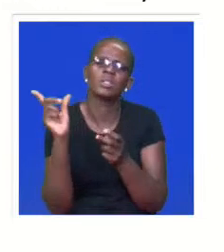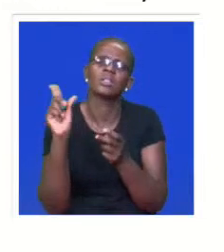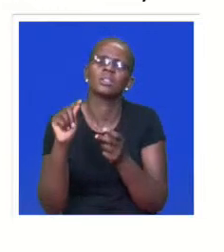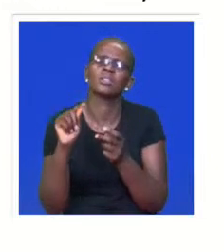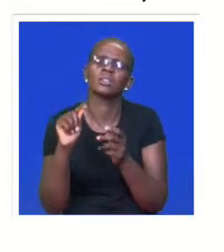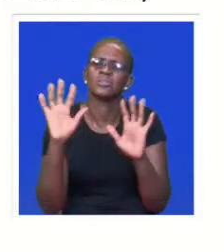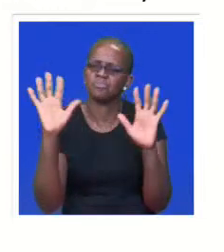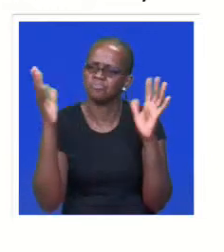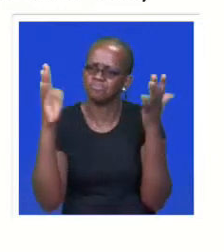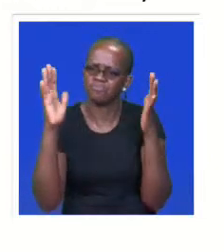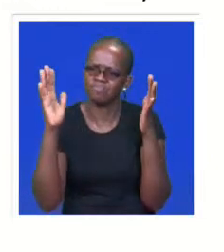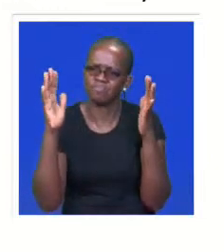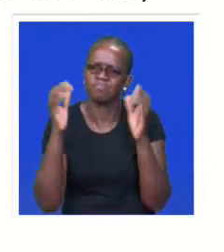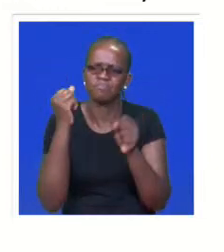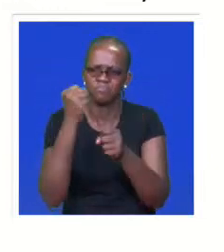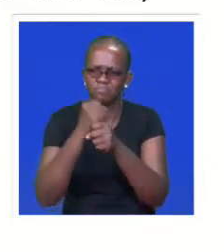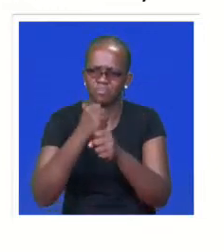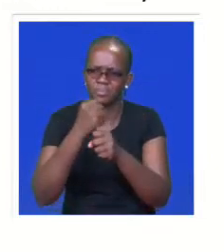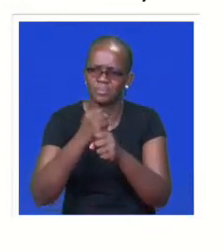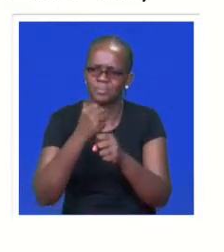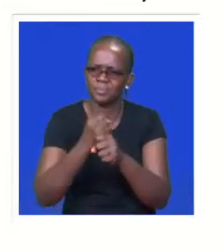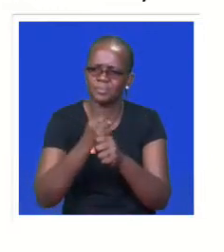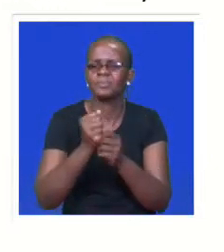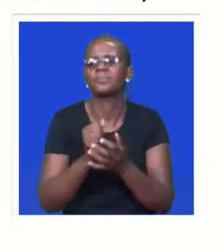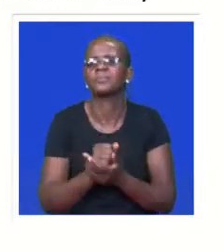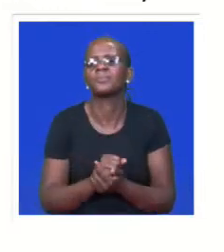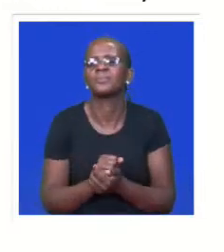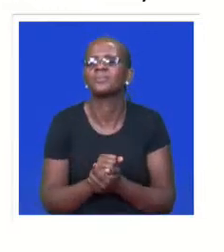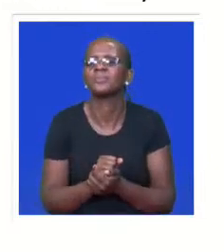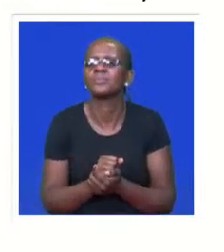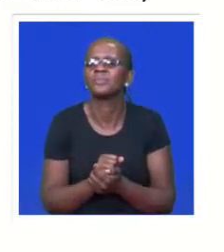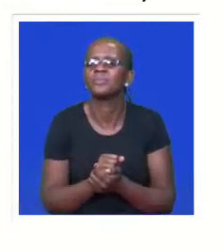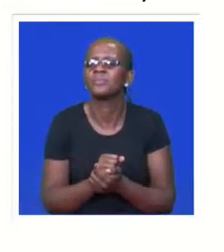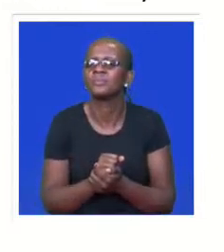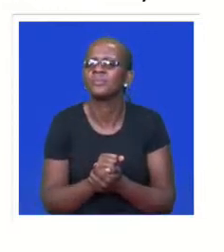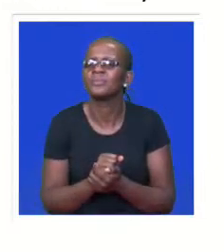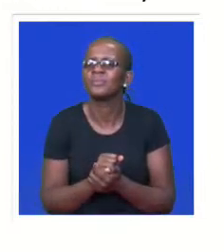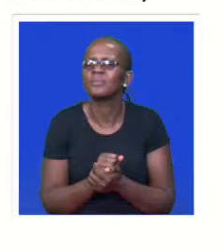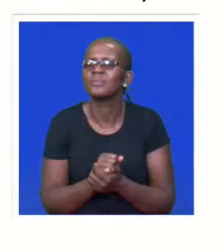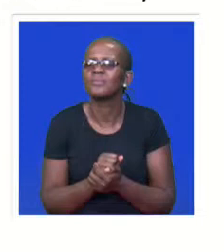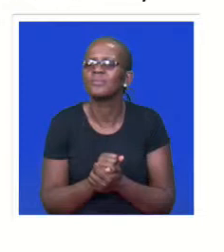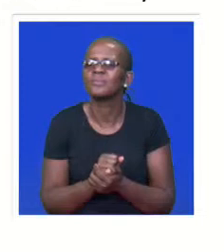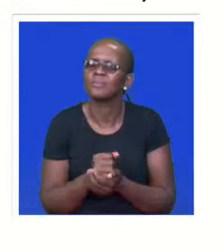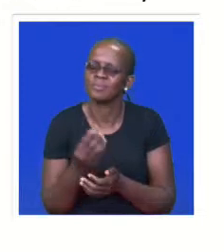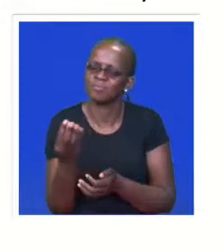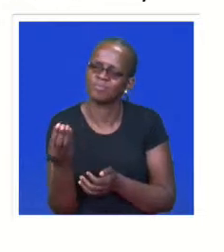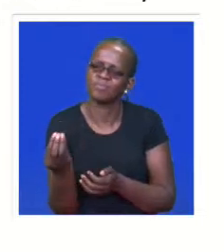Which mouse did a wonderful job? Good. It is Little